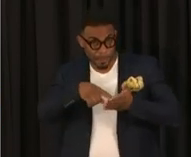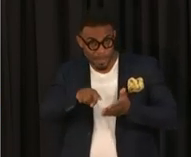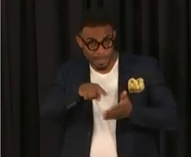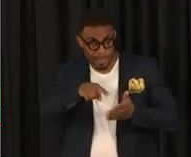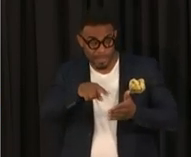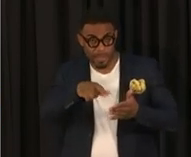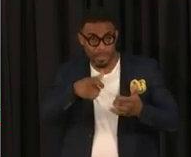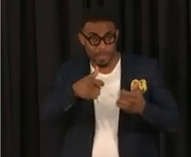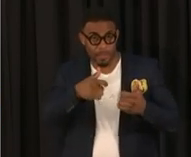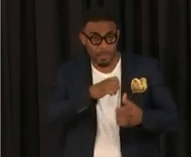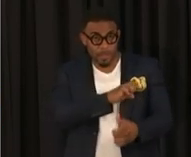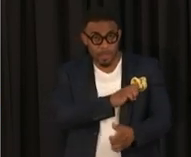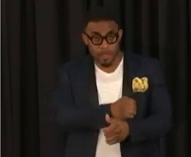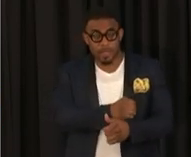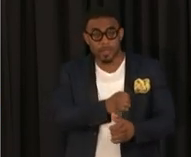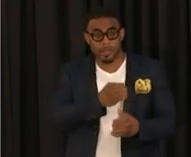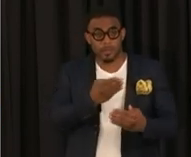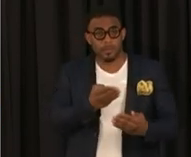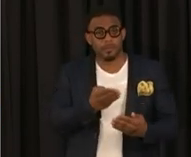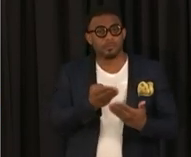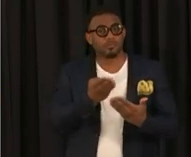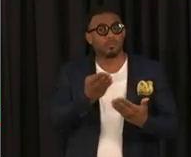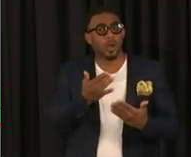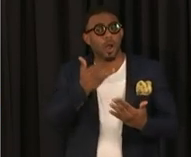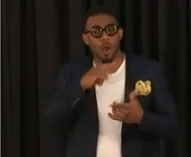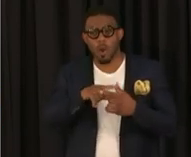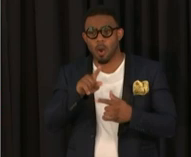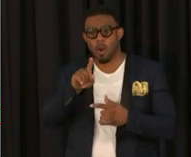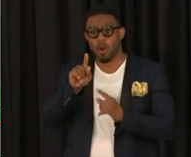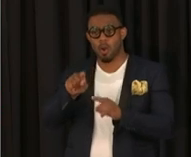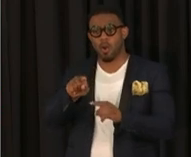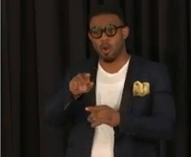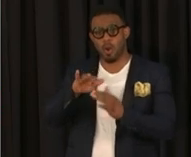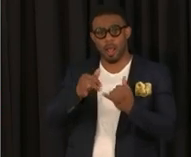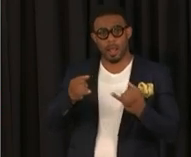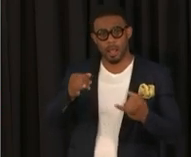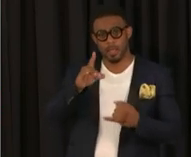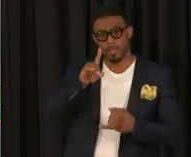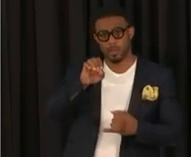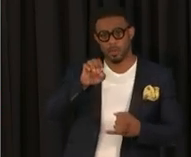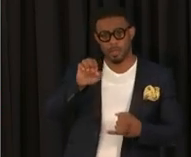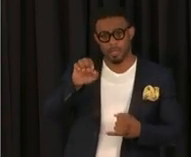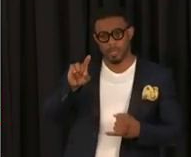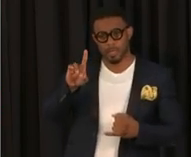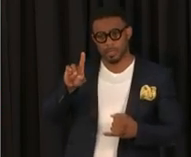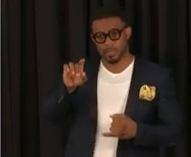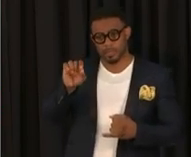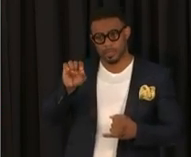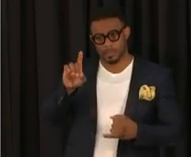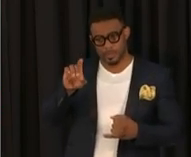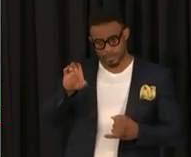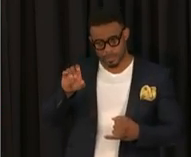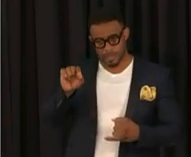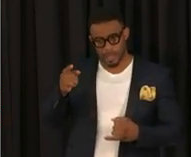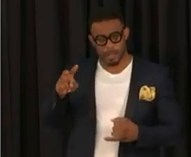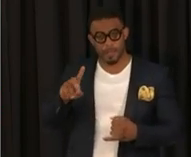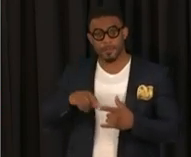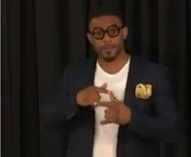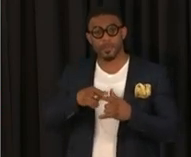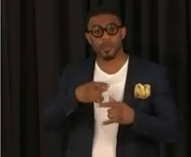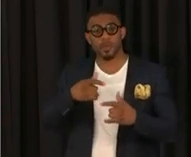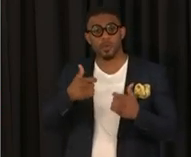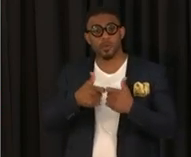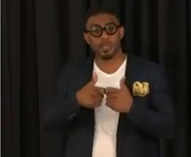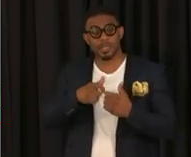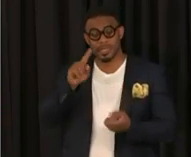pay your energy bill, give us a call or go online at doee.dc.gov. I'll come back to that. And then we have a